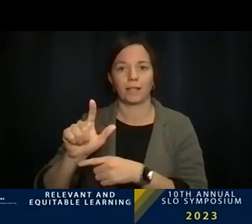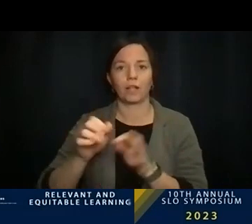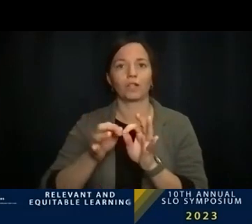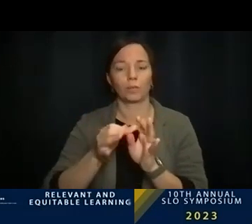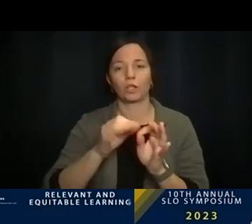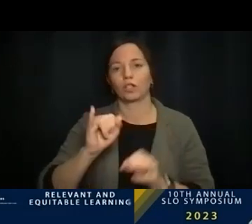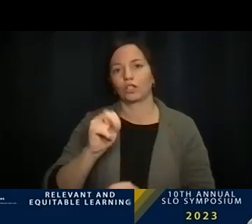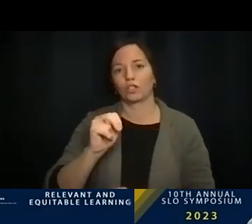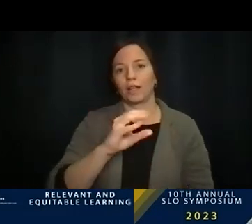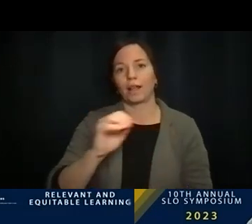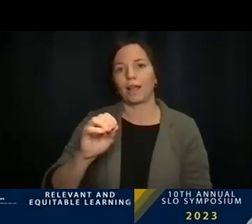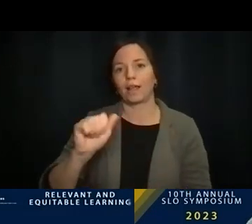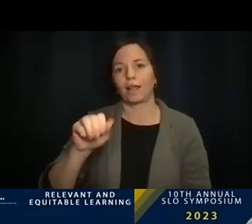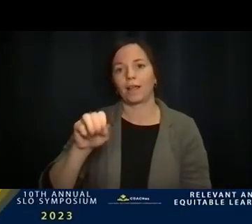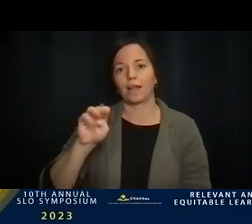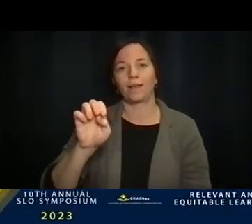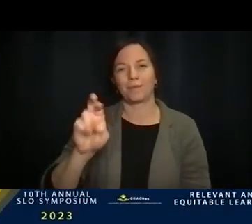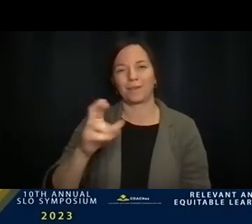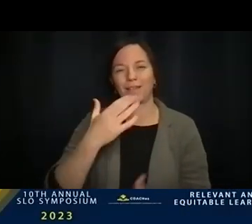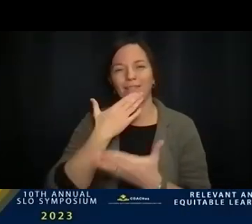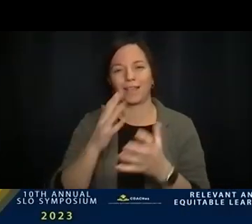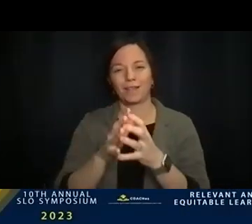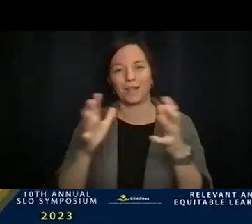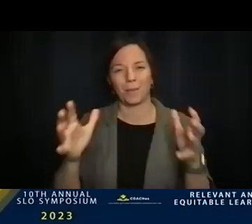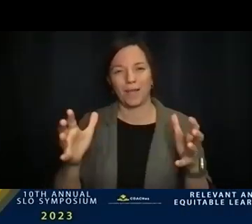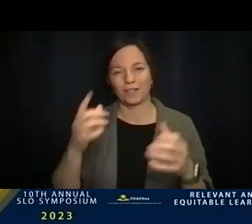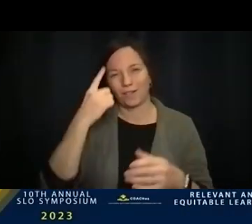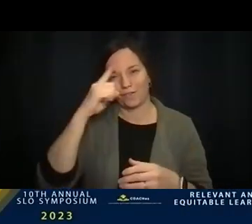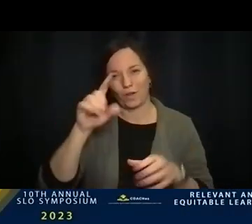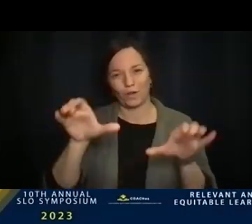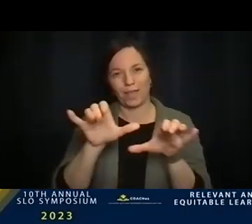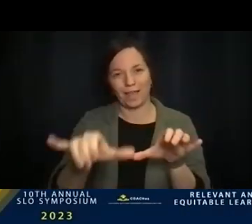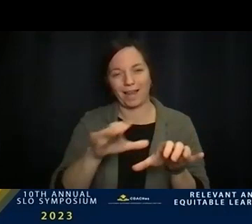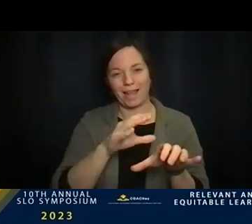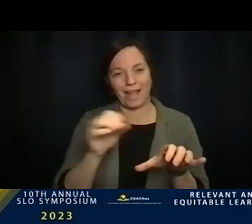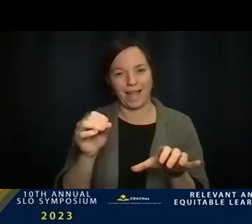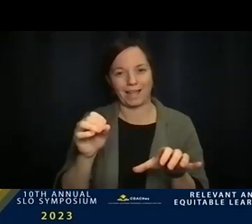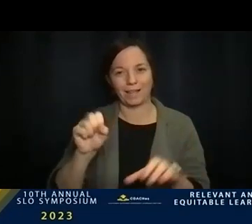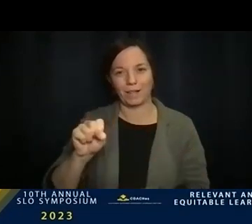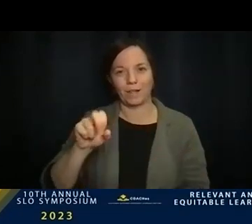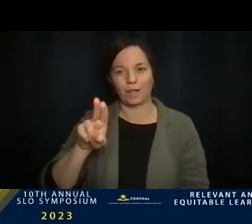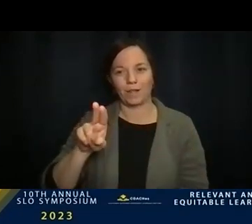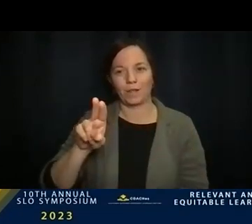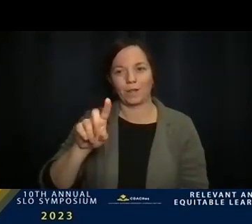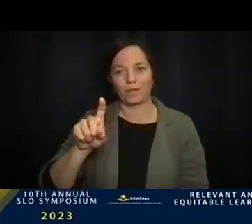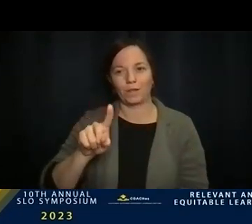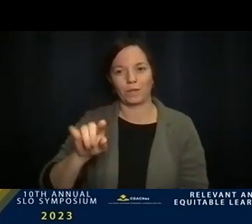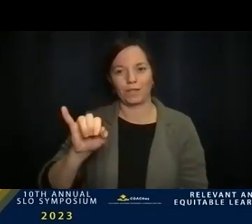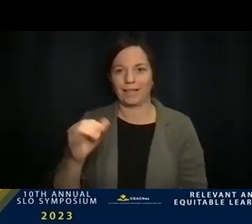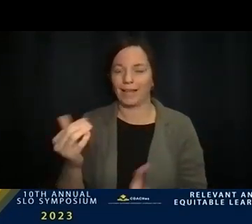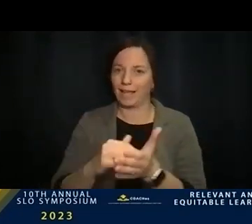Jan and Amber, please. Thank you so much for doing that. And Susie, once again, I'm not going to say anything,